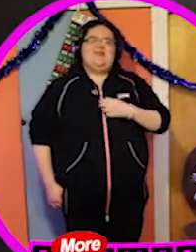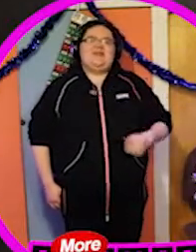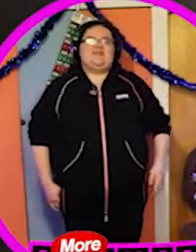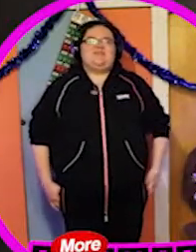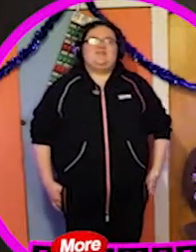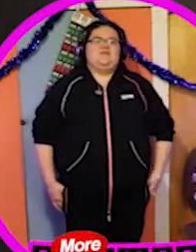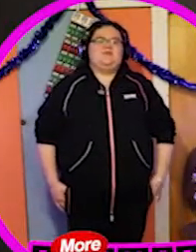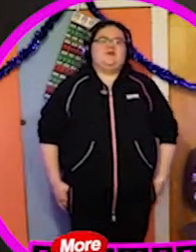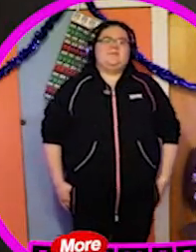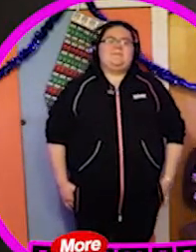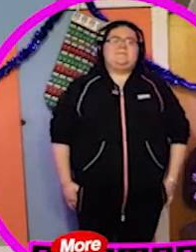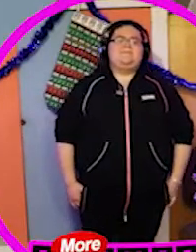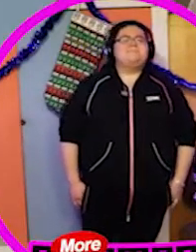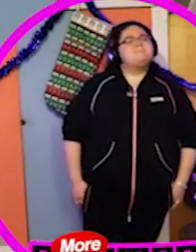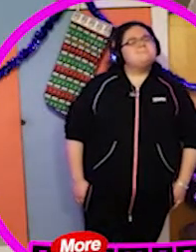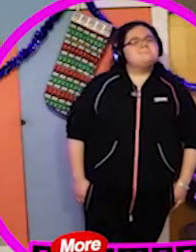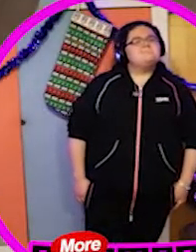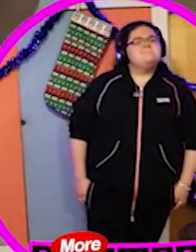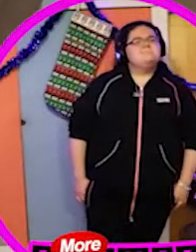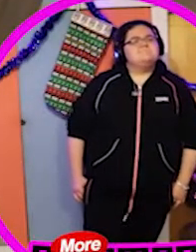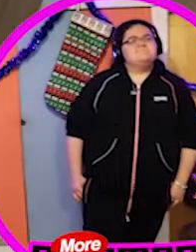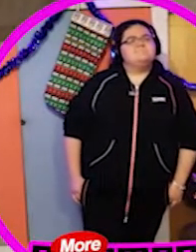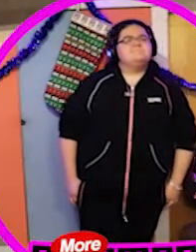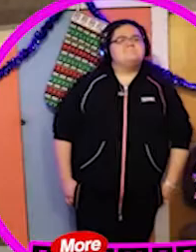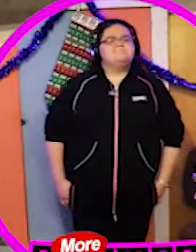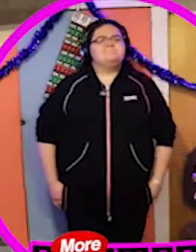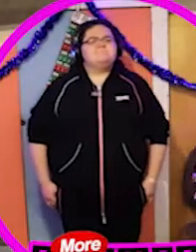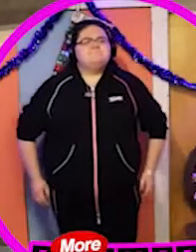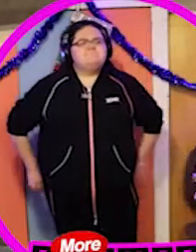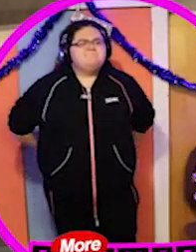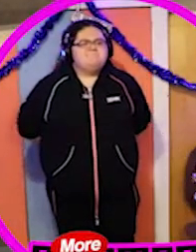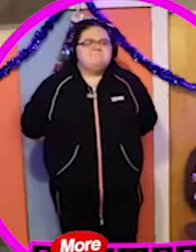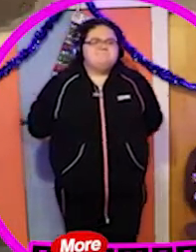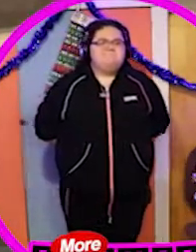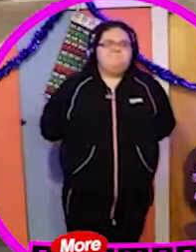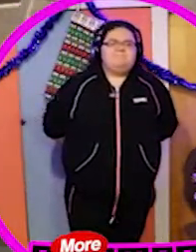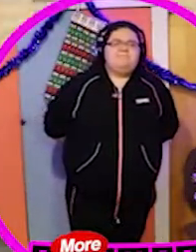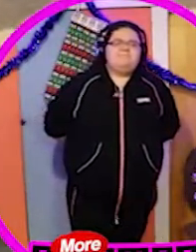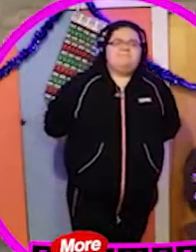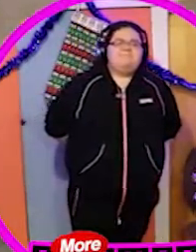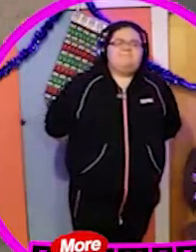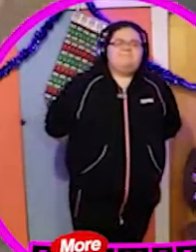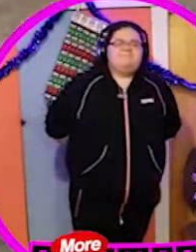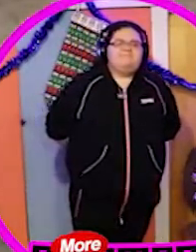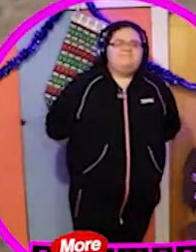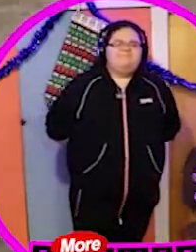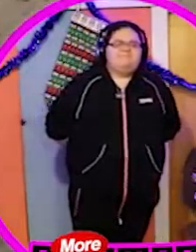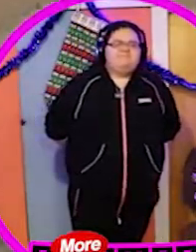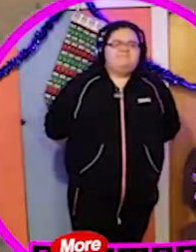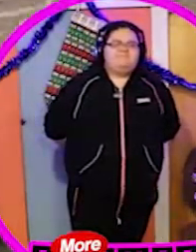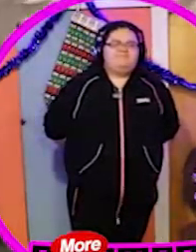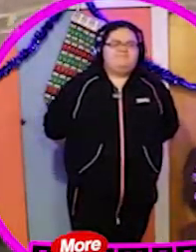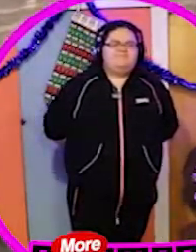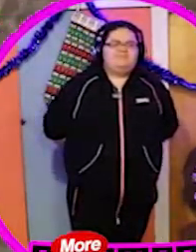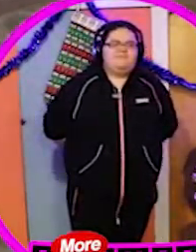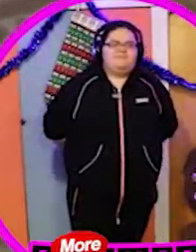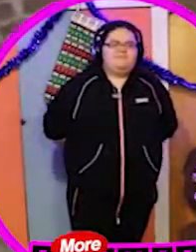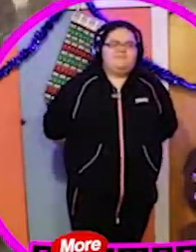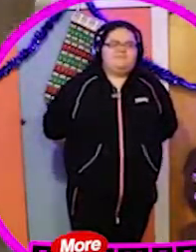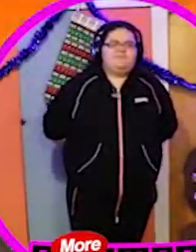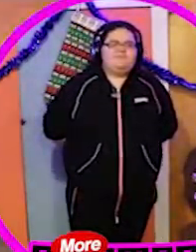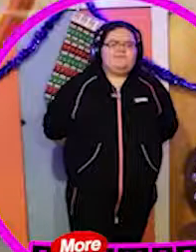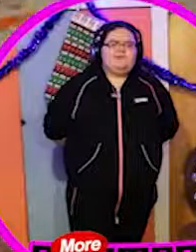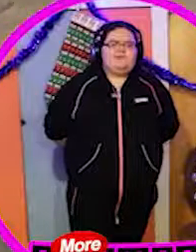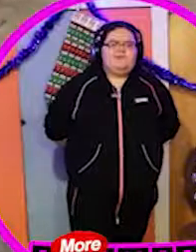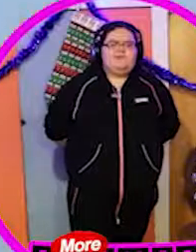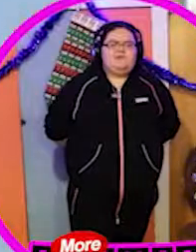red light shooting edition. Okay. These are guys play this. Right, Vic, we shoot someone else. Shoot Literally, Gordon. when it goes green, just shoot